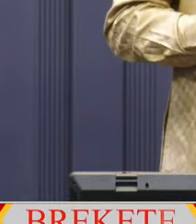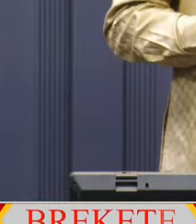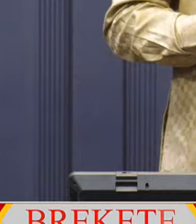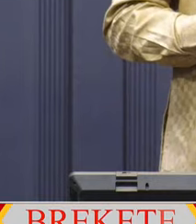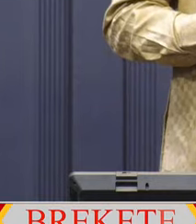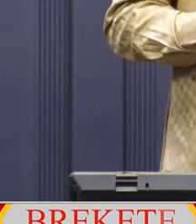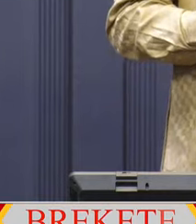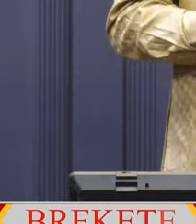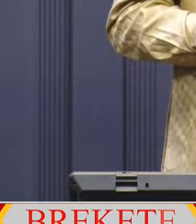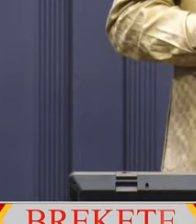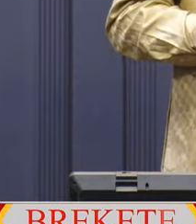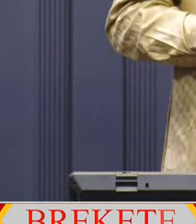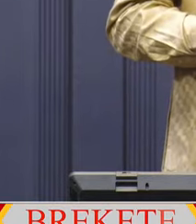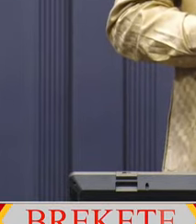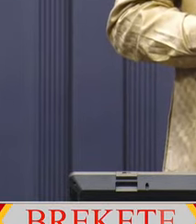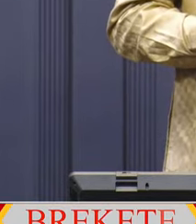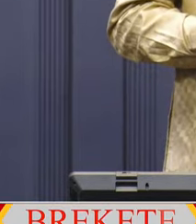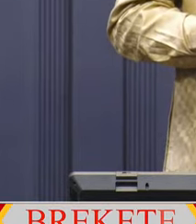You know, dey enough,